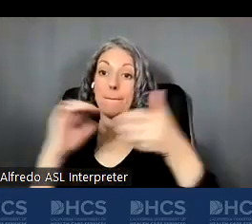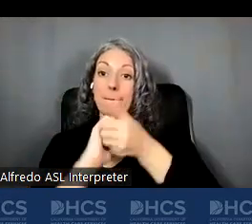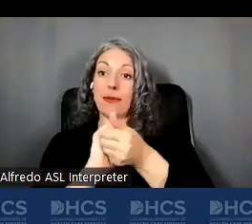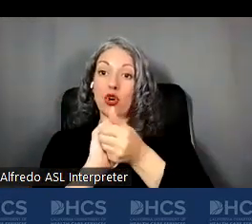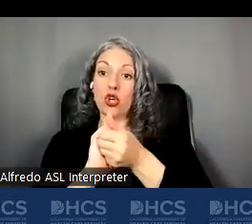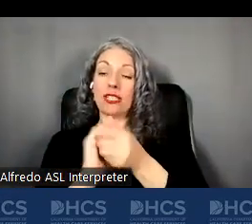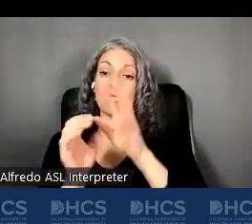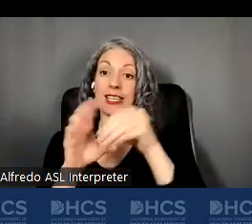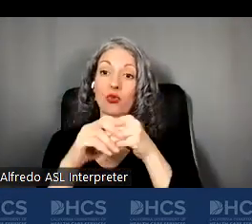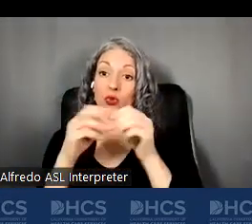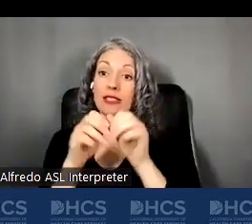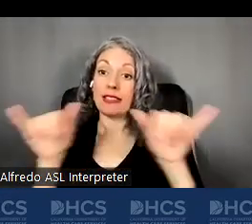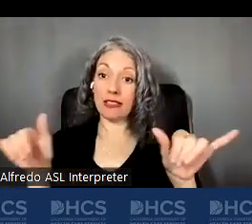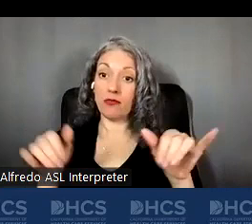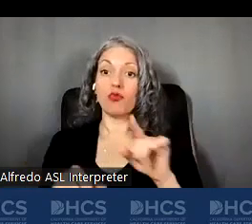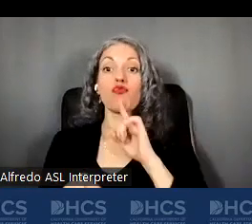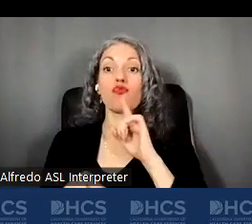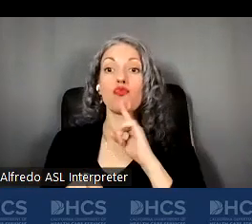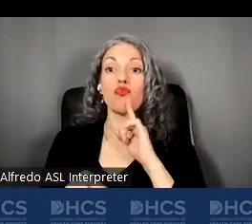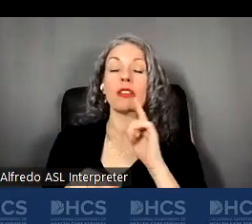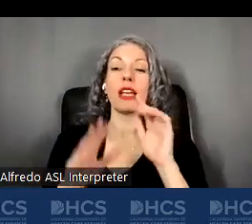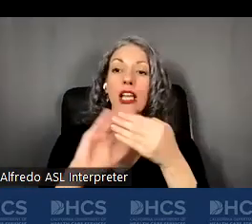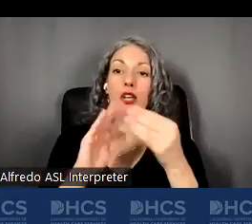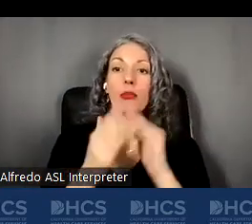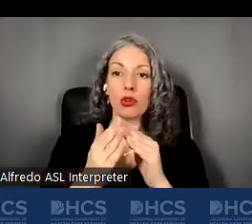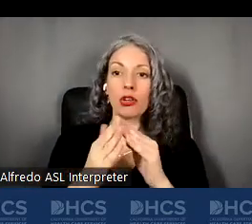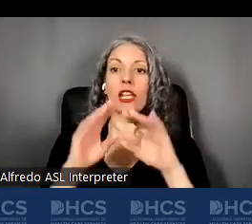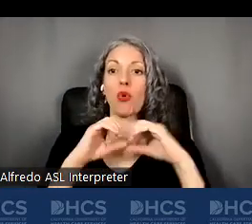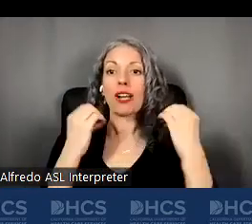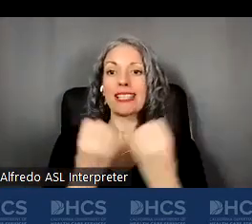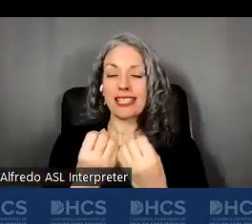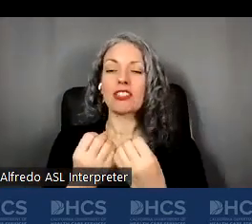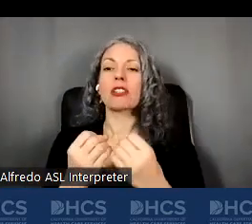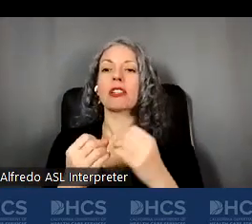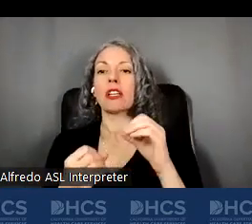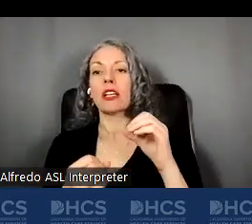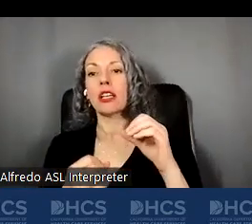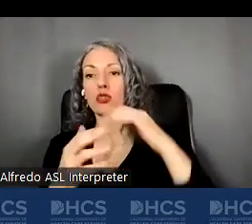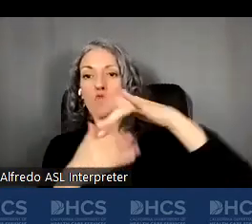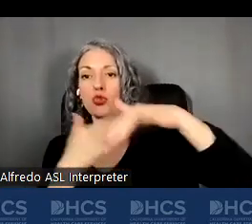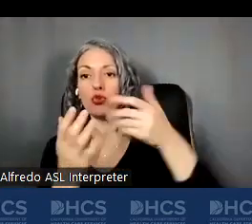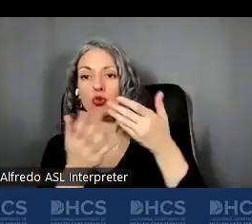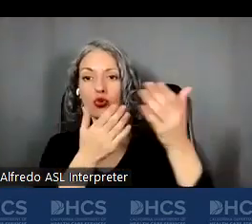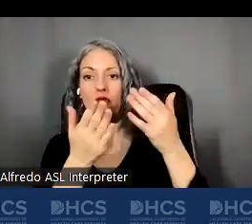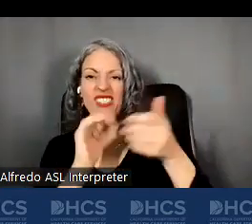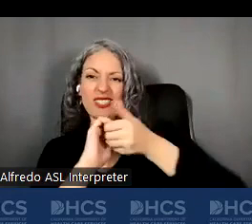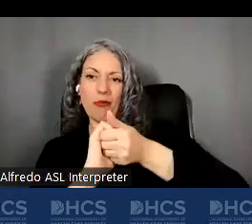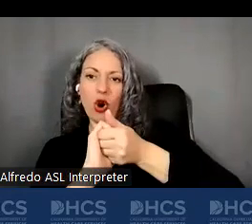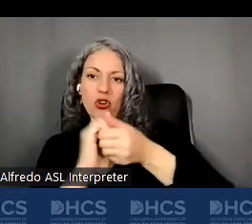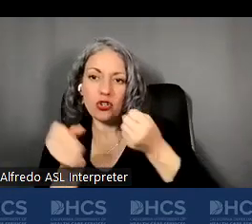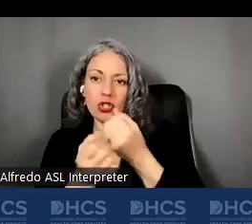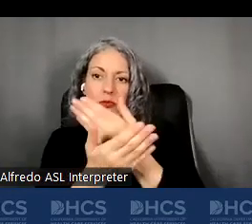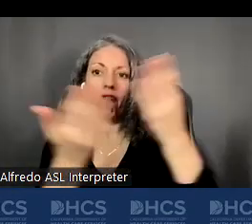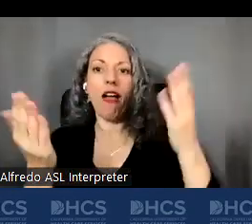system. So really bringing in community-based organizations and social services partners to really provide that whole person